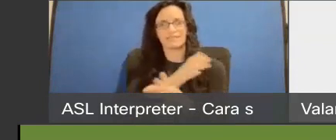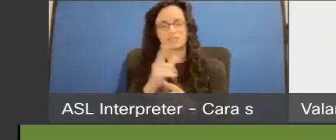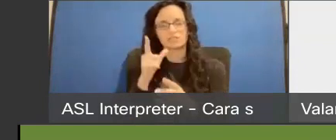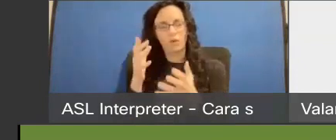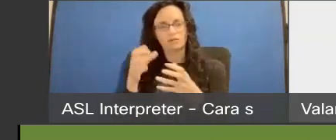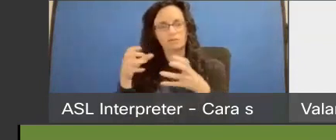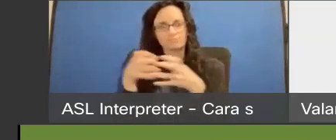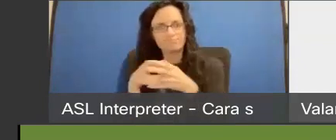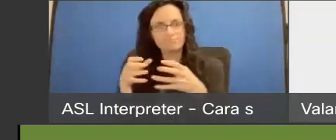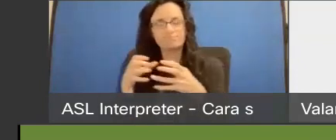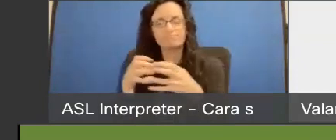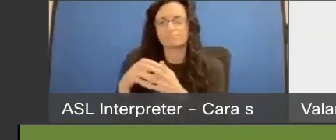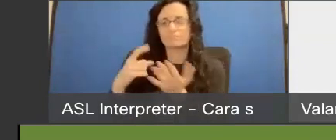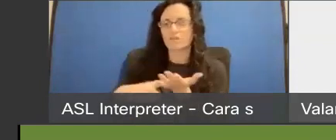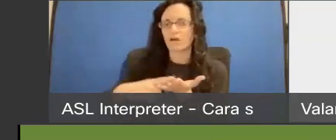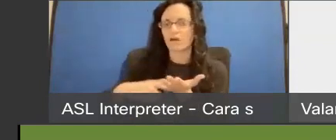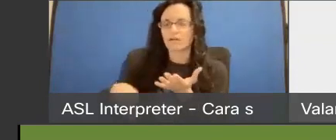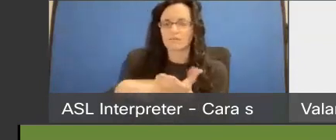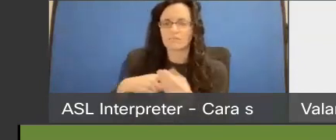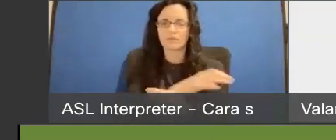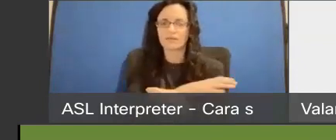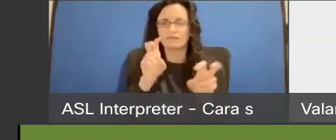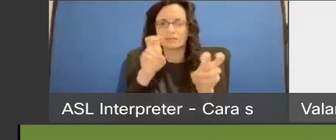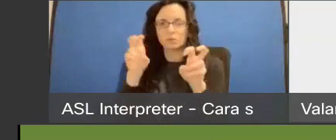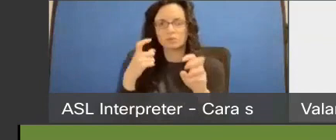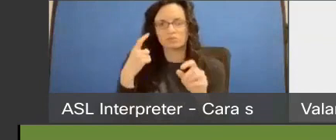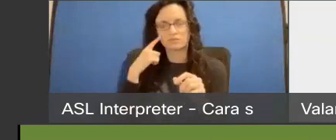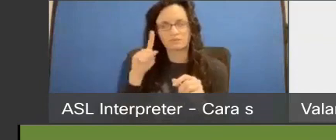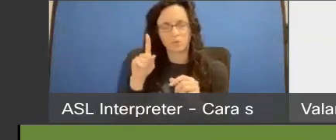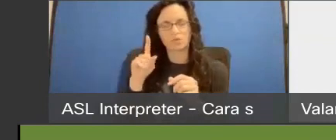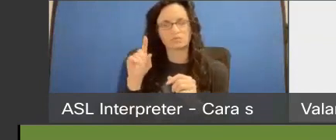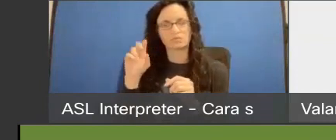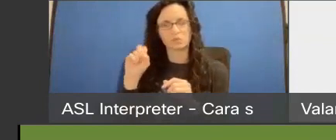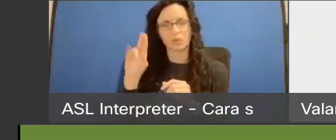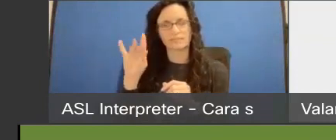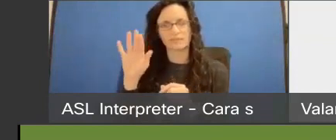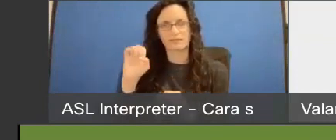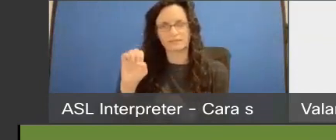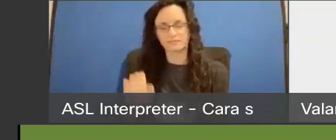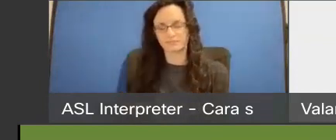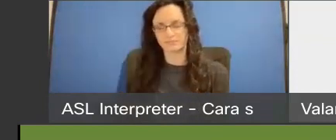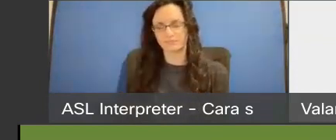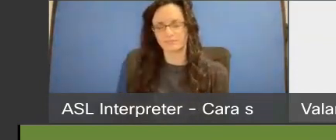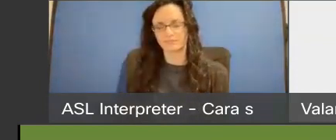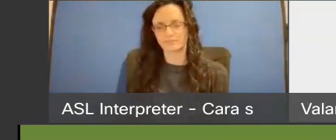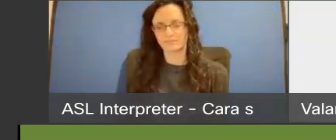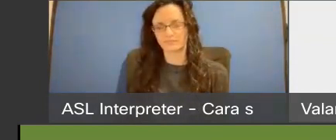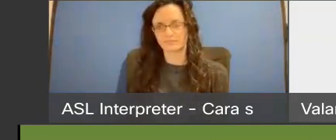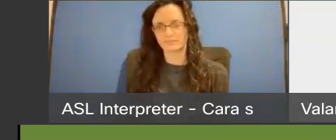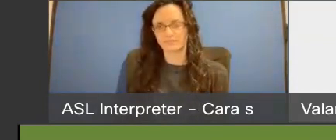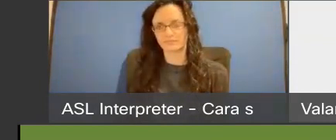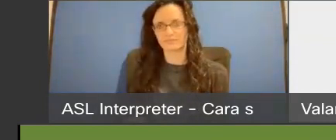talk about. So what are the real clinical issues if we're going to be working with people who are thinking about suicide? And they went off to